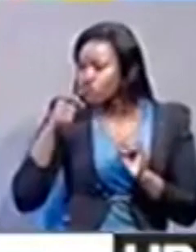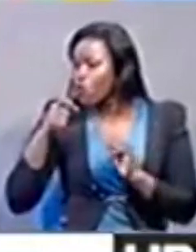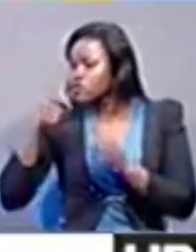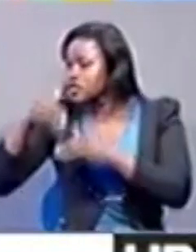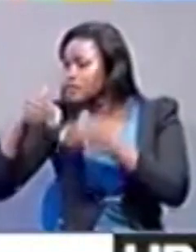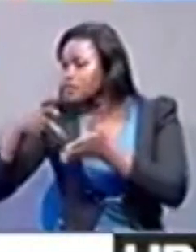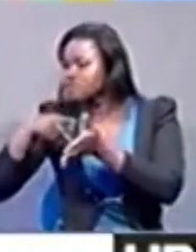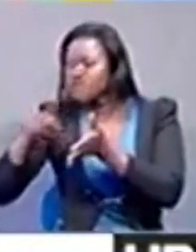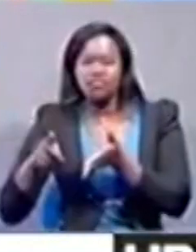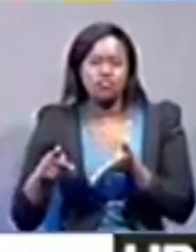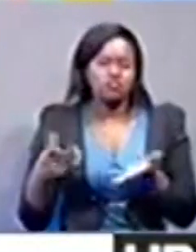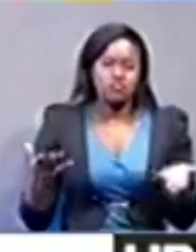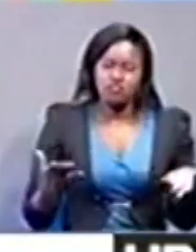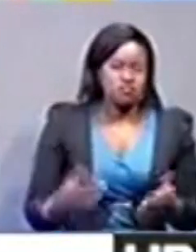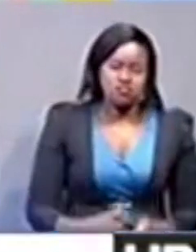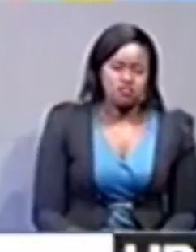from others.